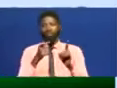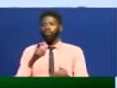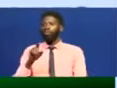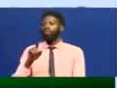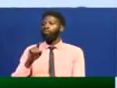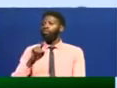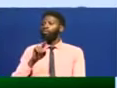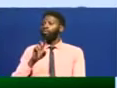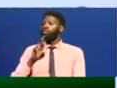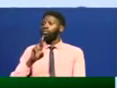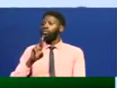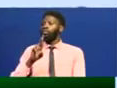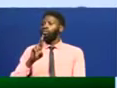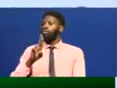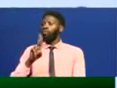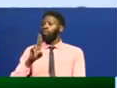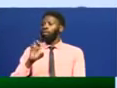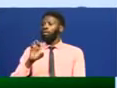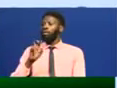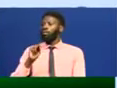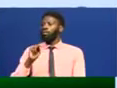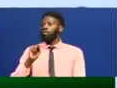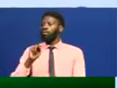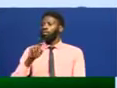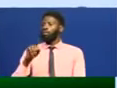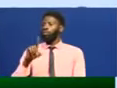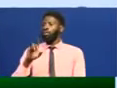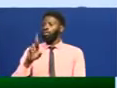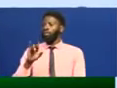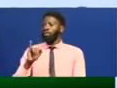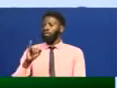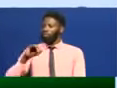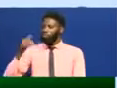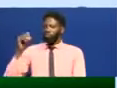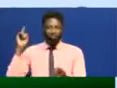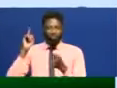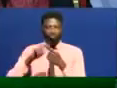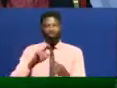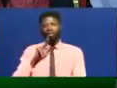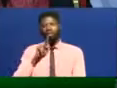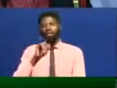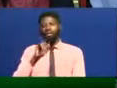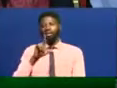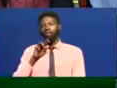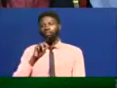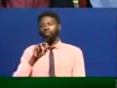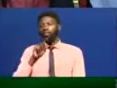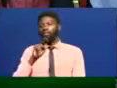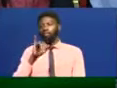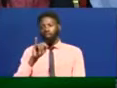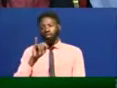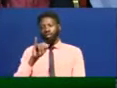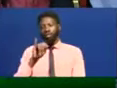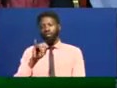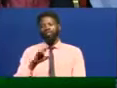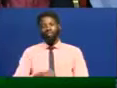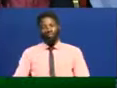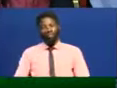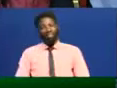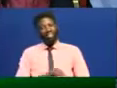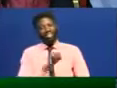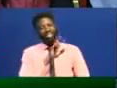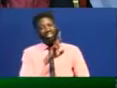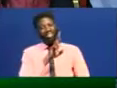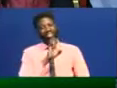Mountains to Kilimanjaro, the twin Serengeti Masai Mara